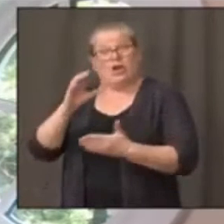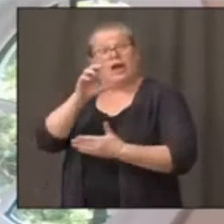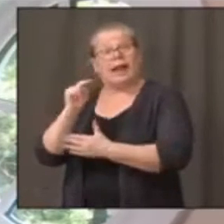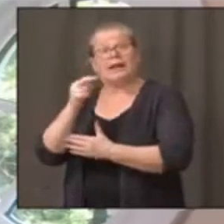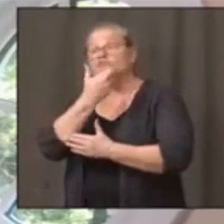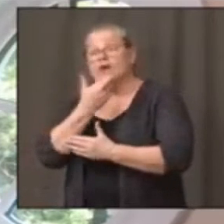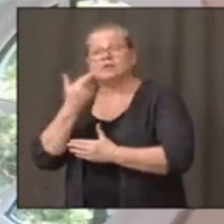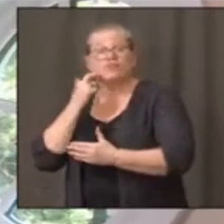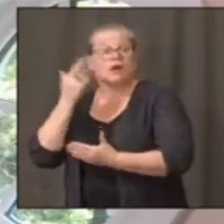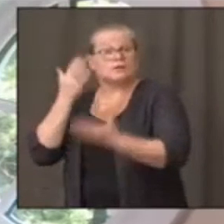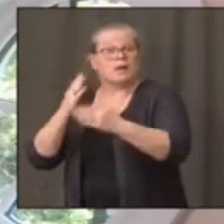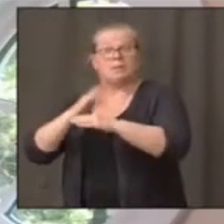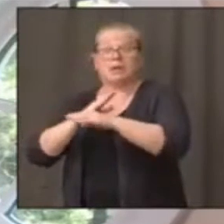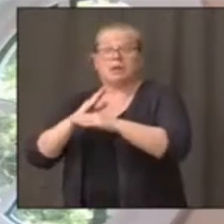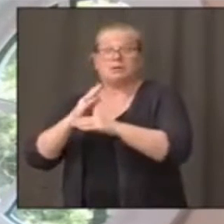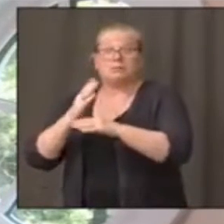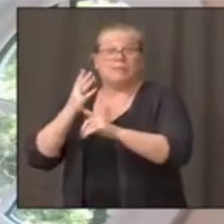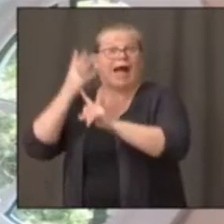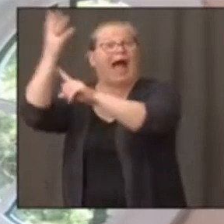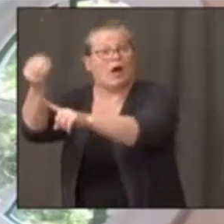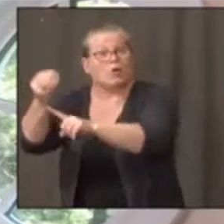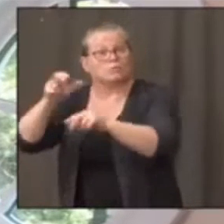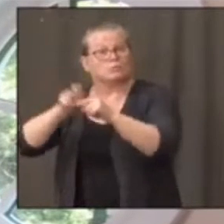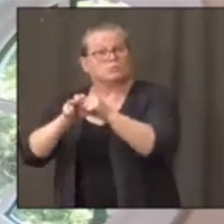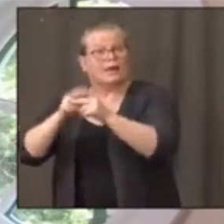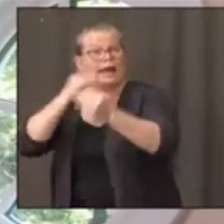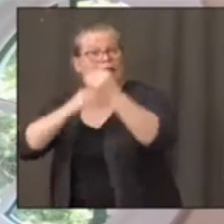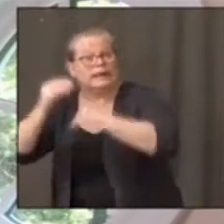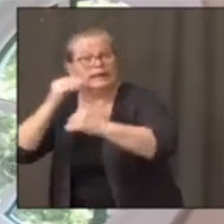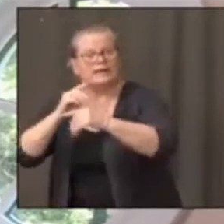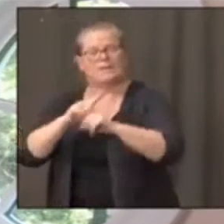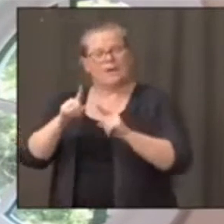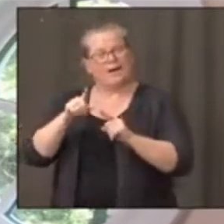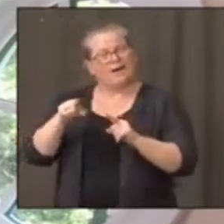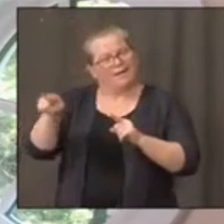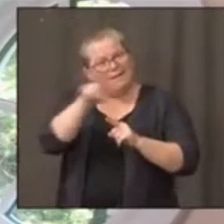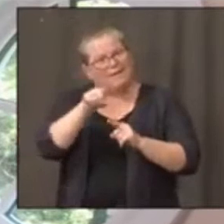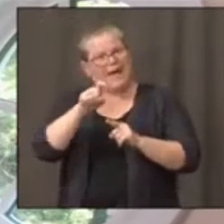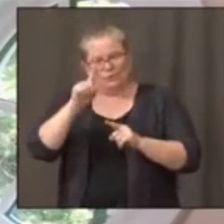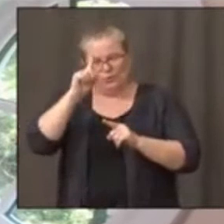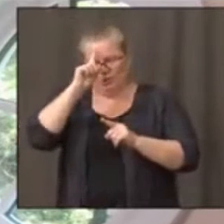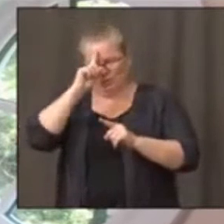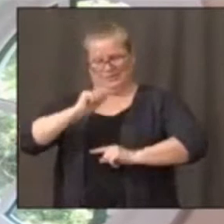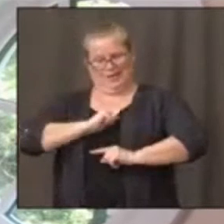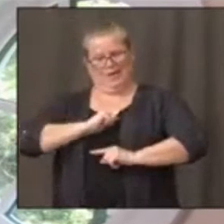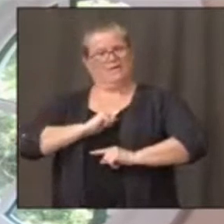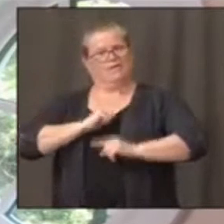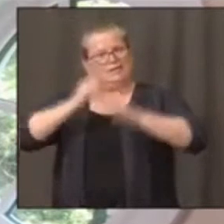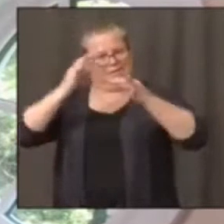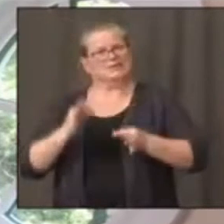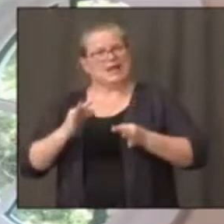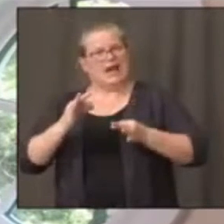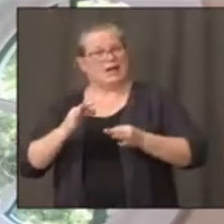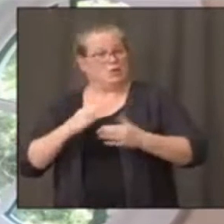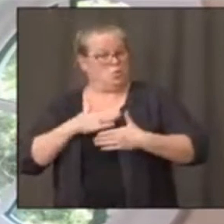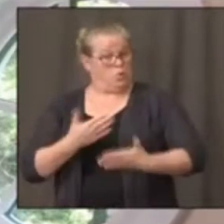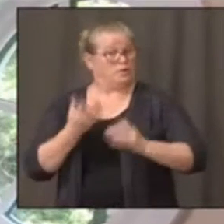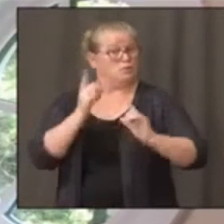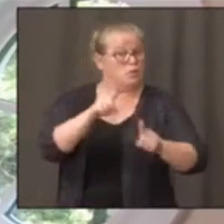think you just have to be prudent about what you do and decide where you're going to take certain risks and where you're going to exercise caution. If you were invited, would you